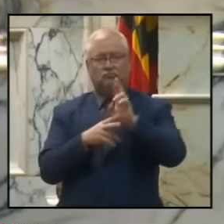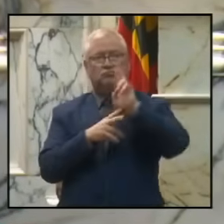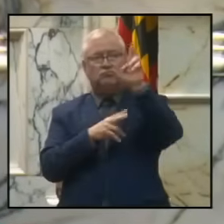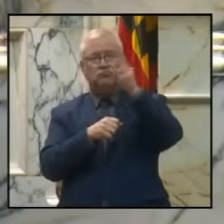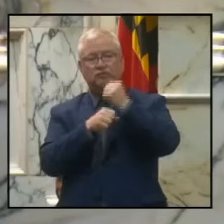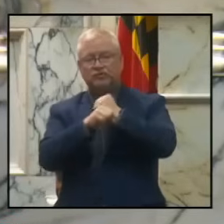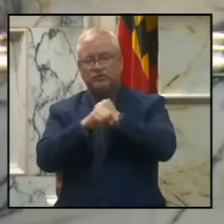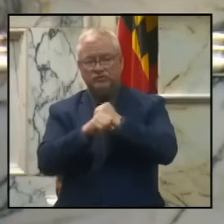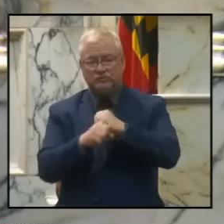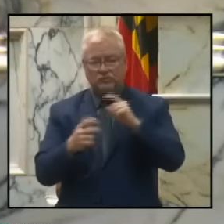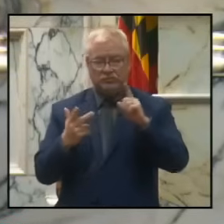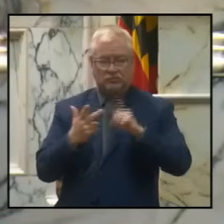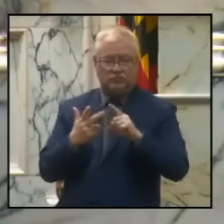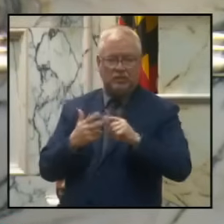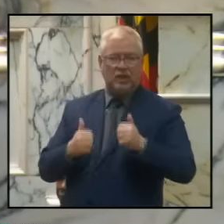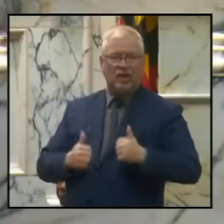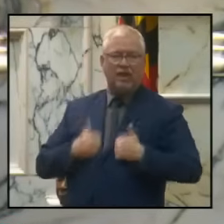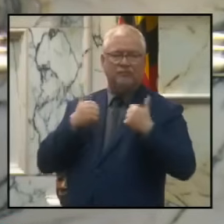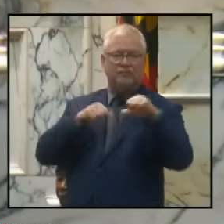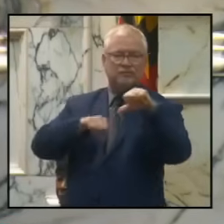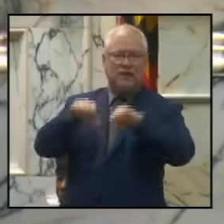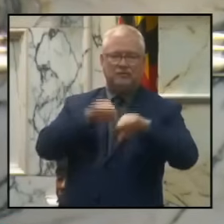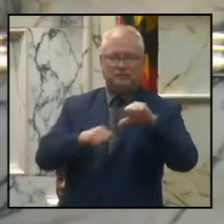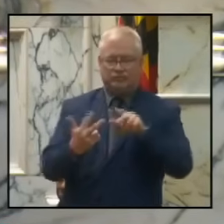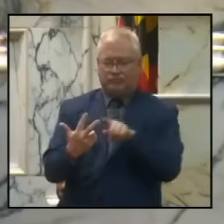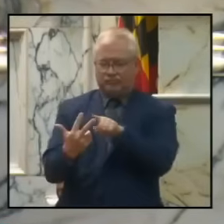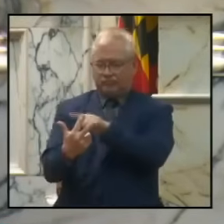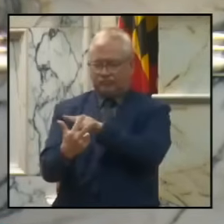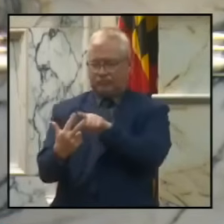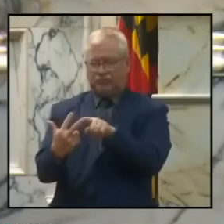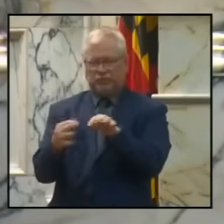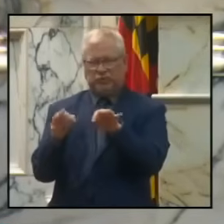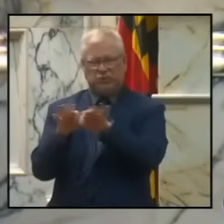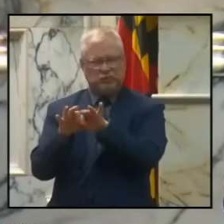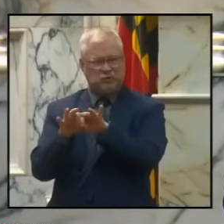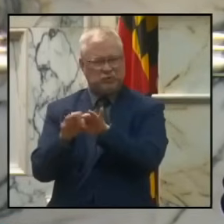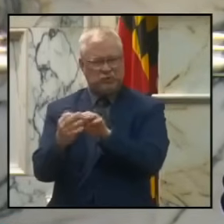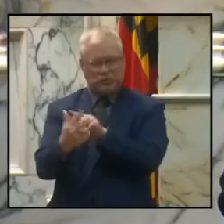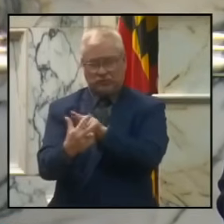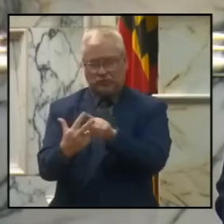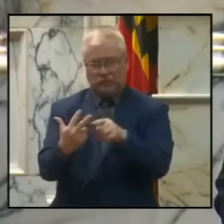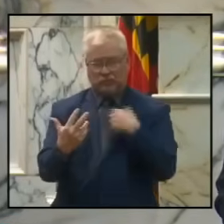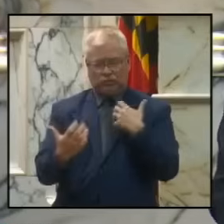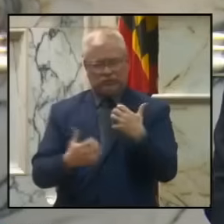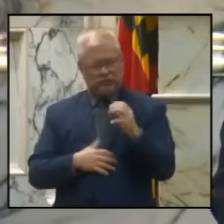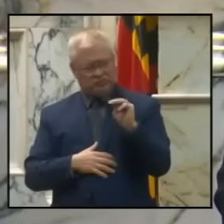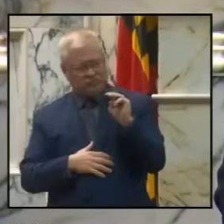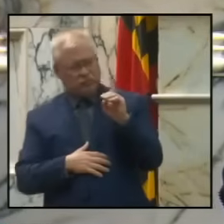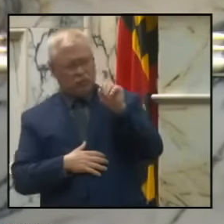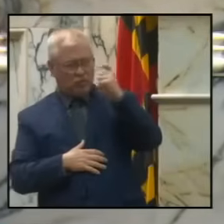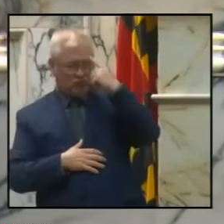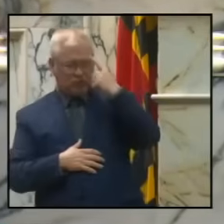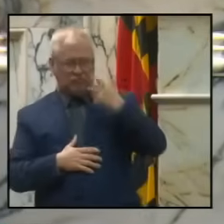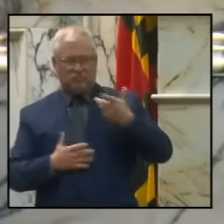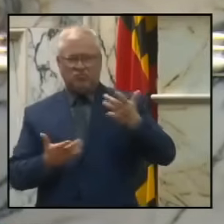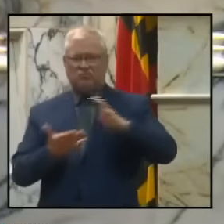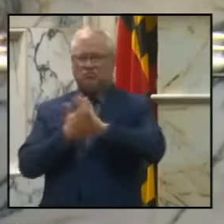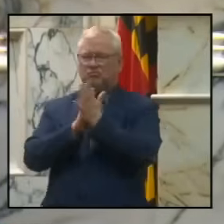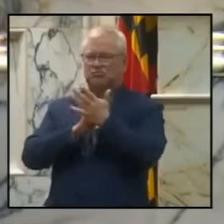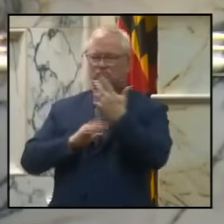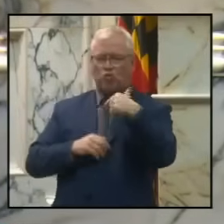sciences. I want Maryland to be the capital of quantum, and AI, and clean